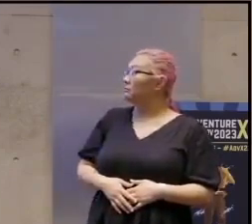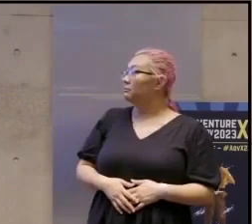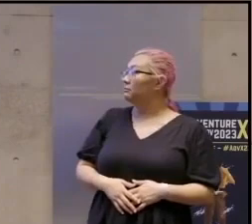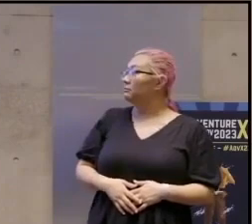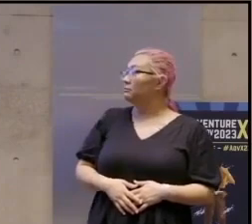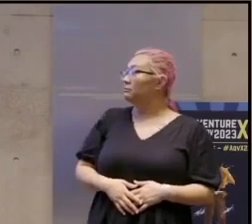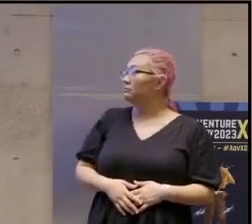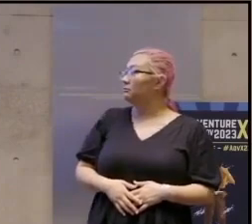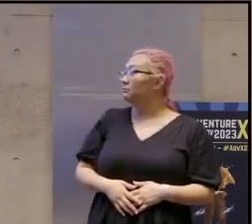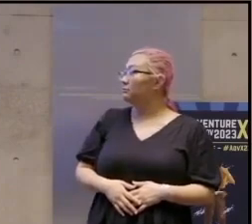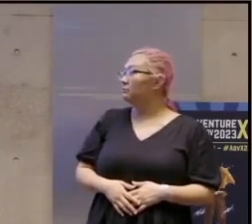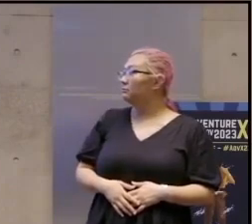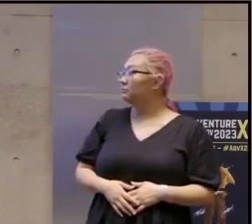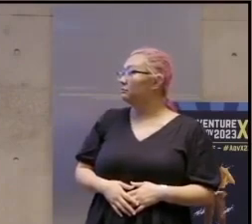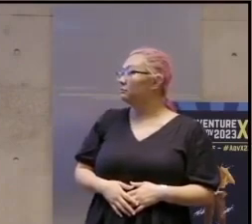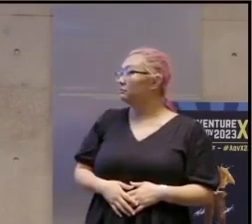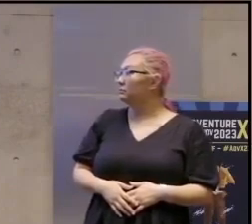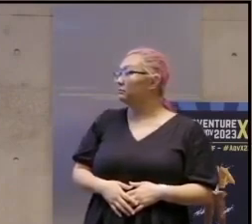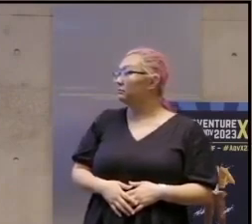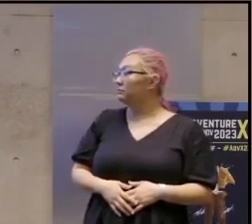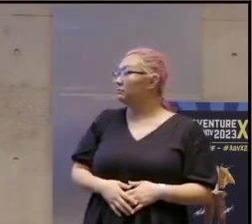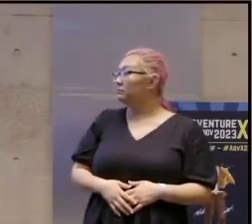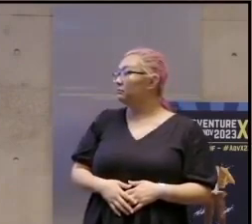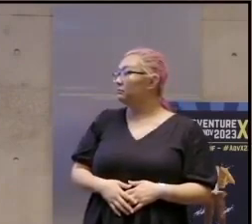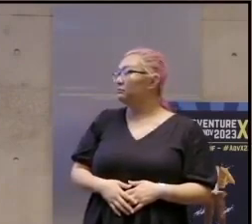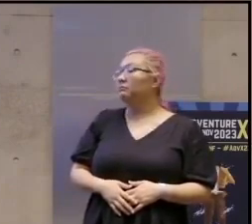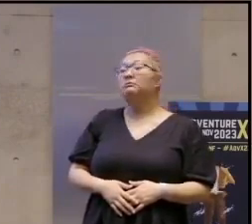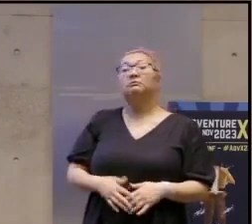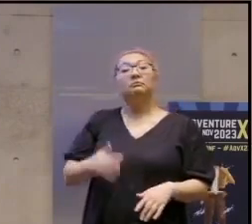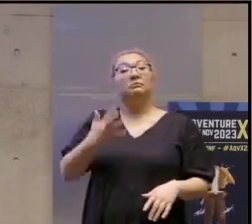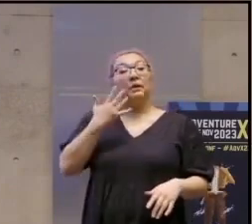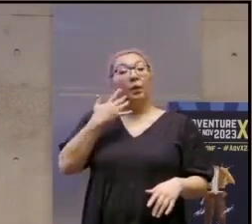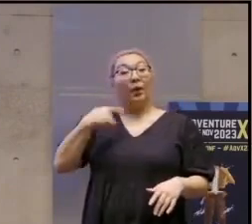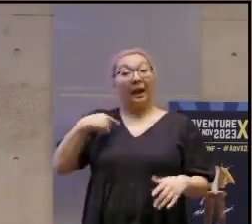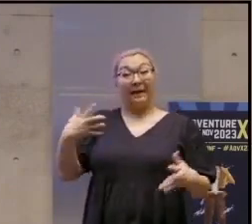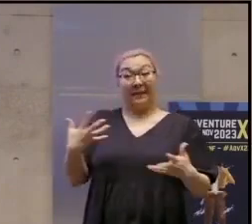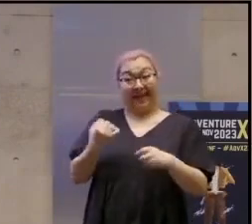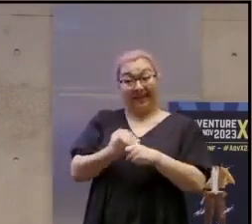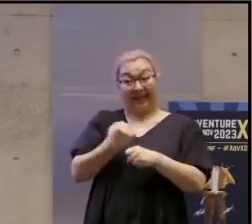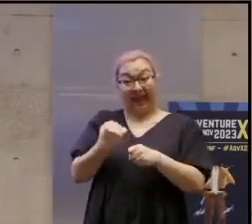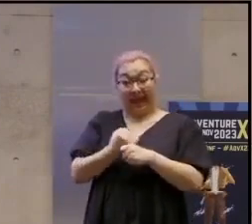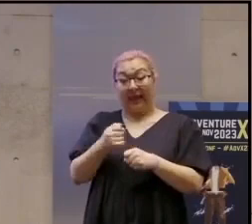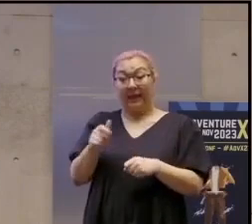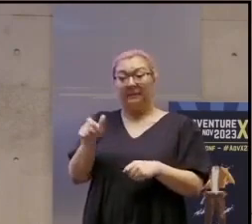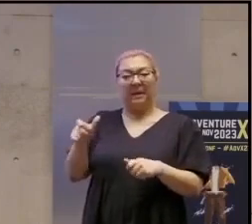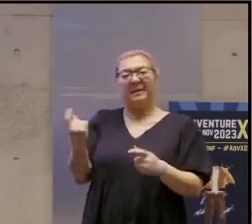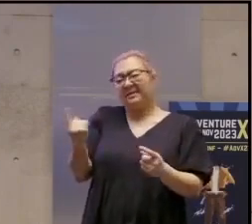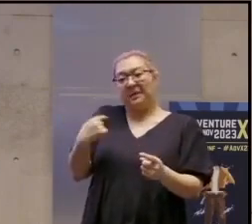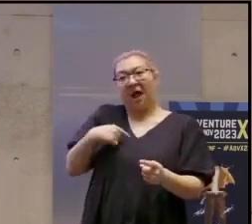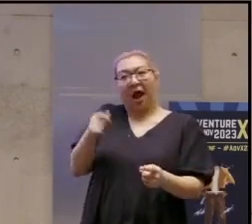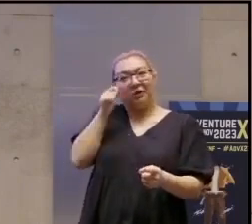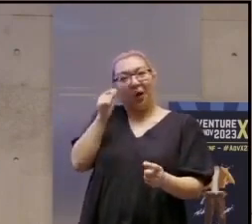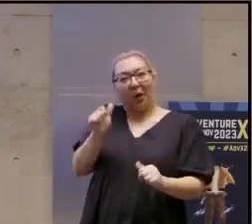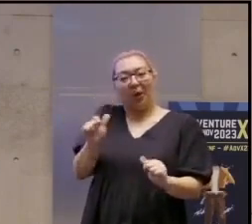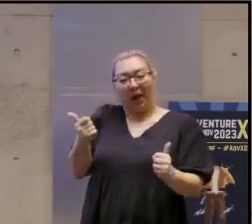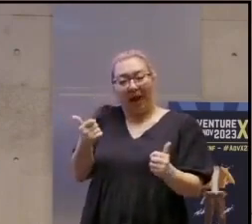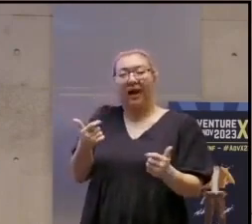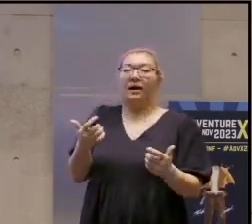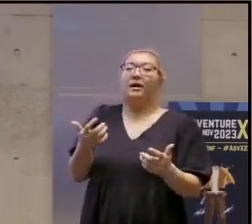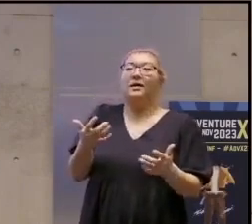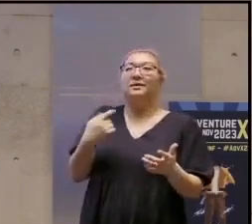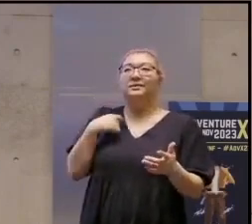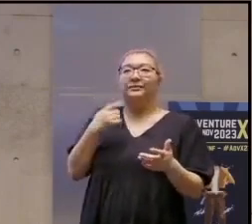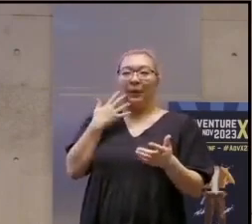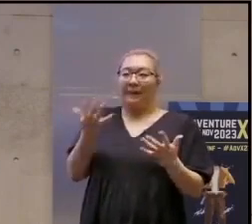game, I'll be like, does this person know what they're talking about or not? It's like you want to get it out of your system, right? And that's exactly what you would do if you suffer from a